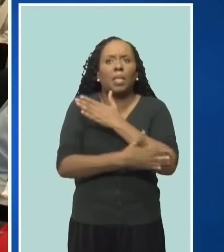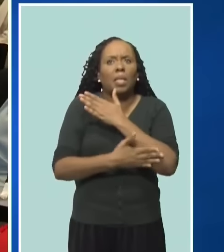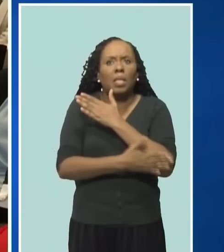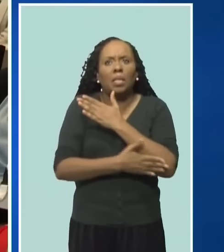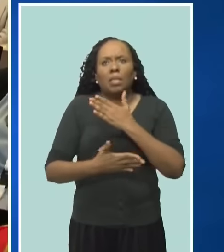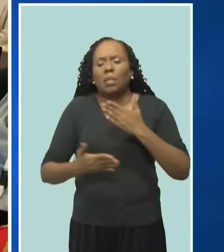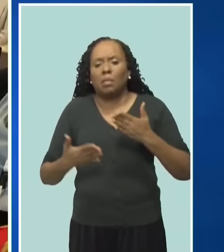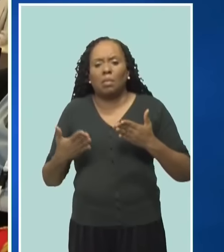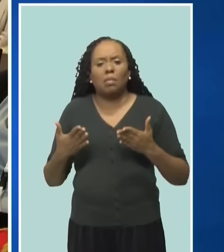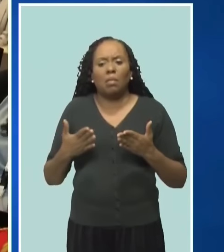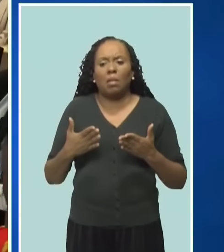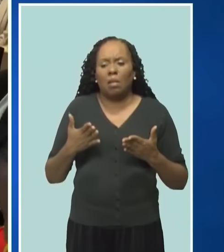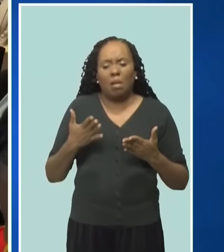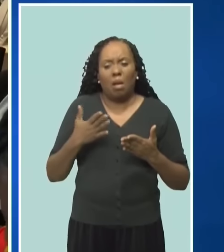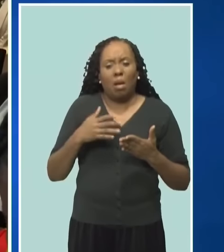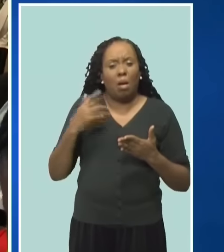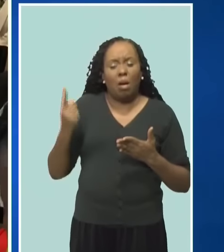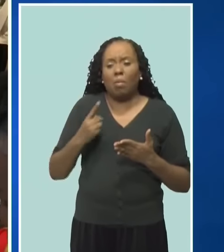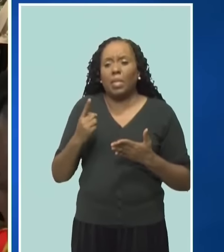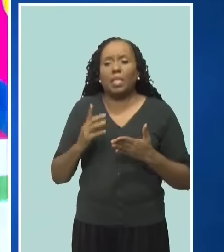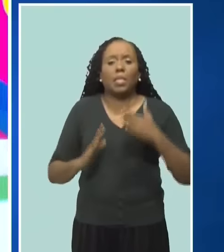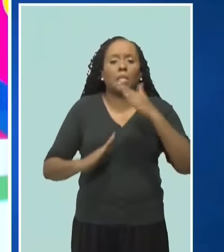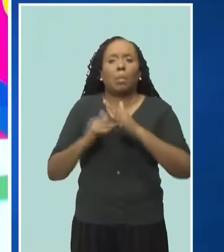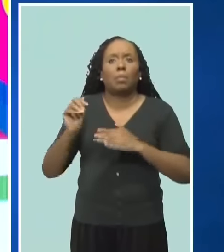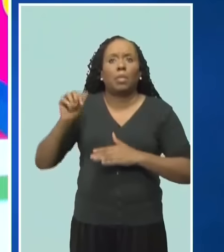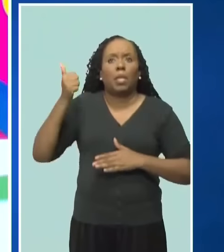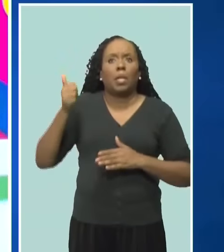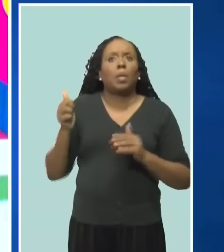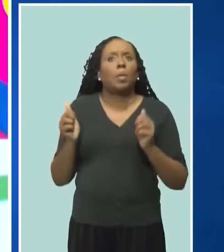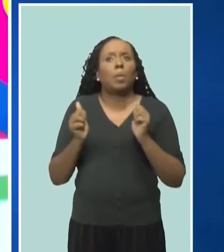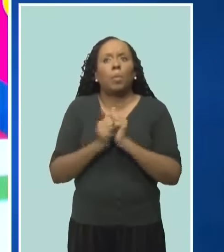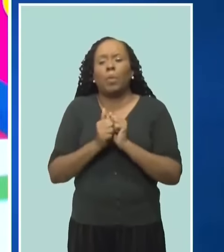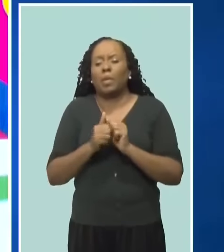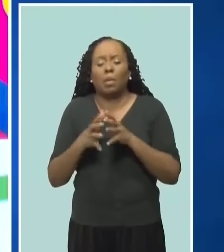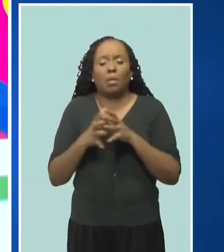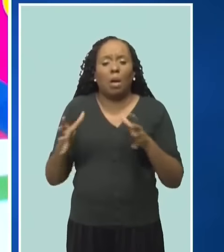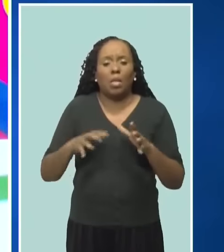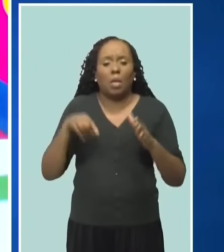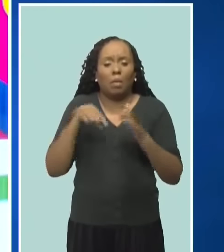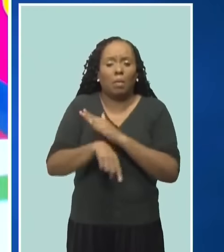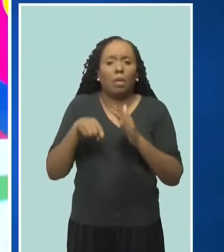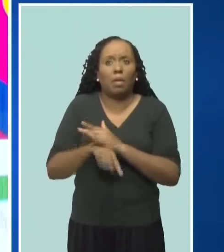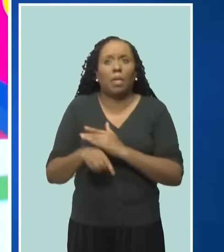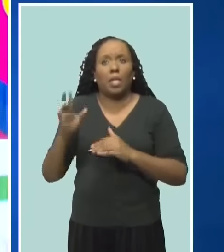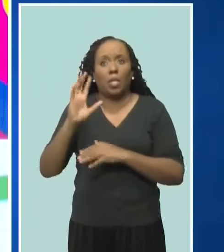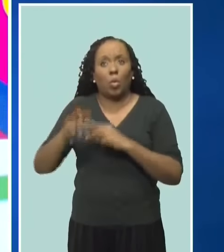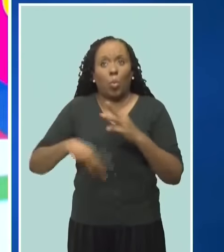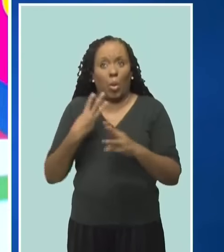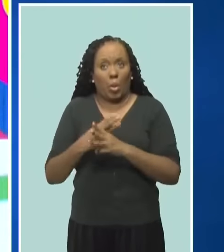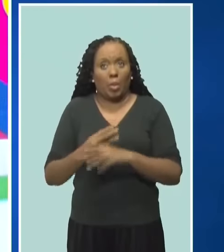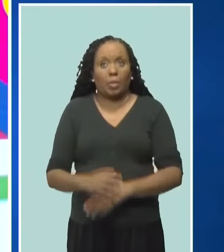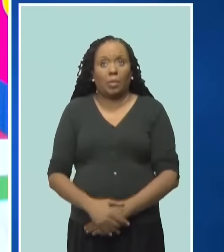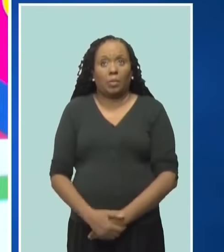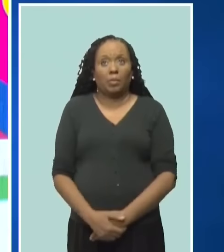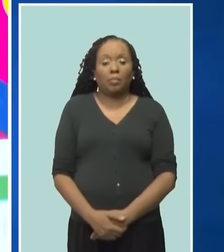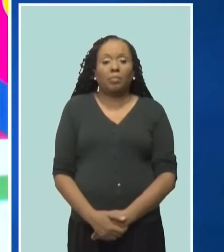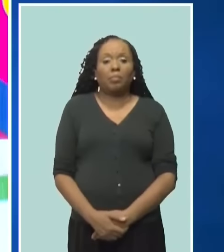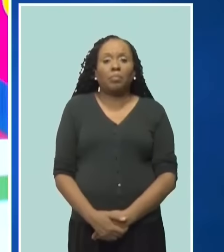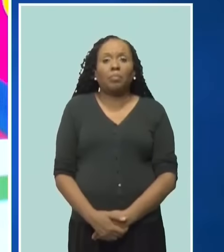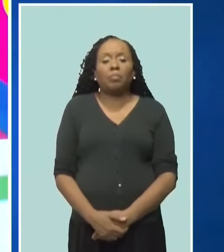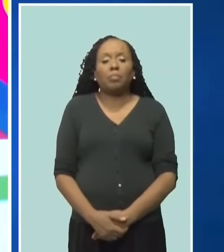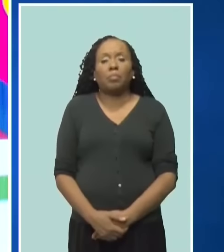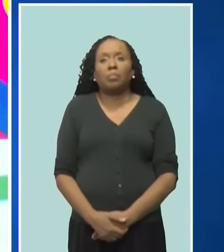every spot in the top 10 of countries with the highest per capita homicide rate in the world. There is no formal